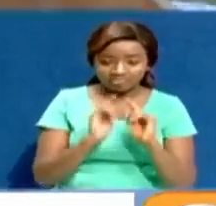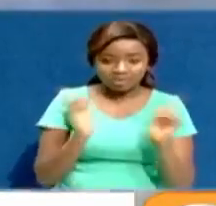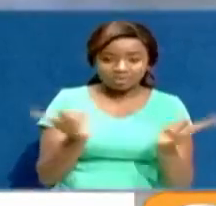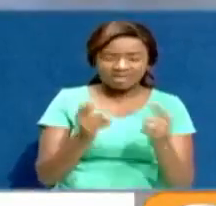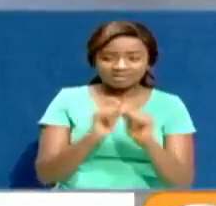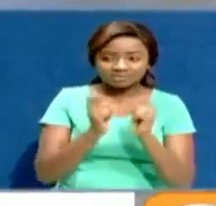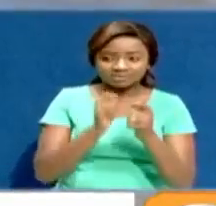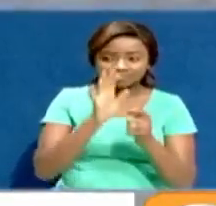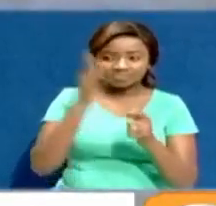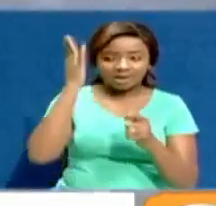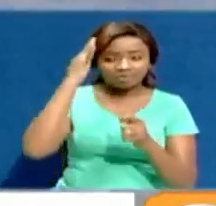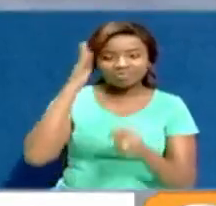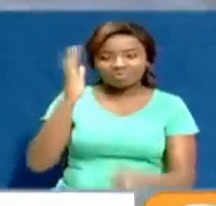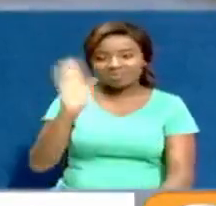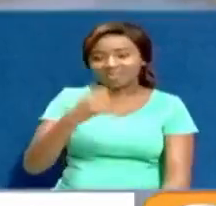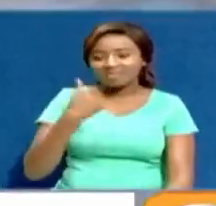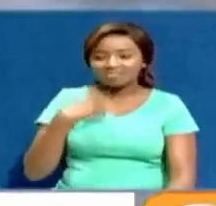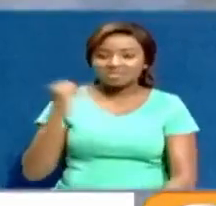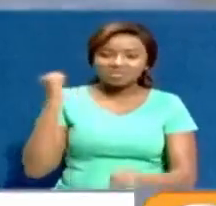engine.